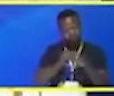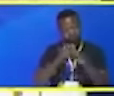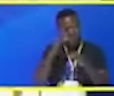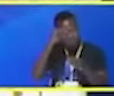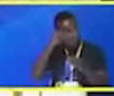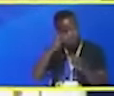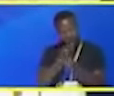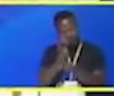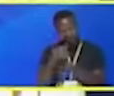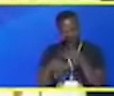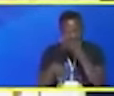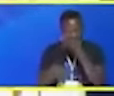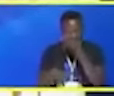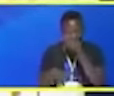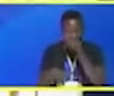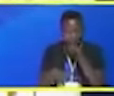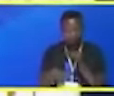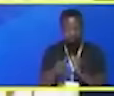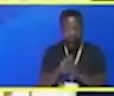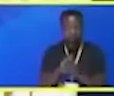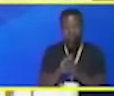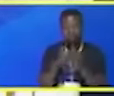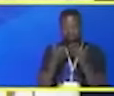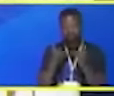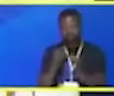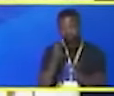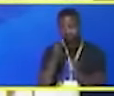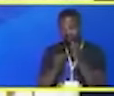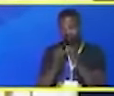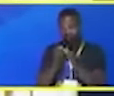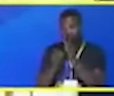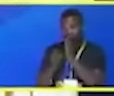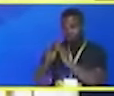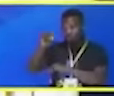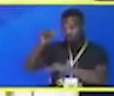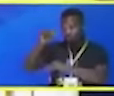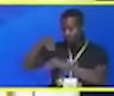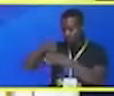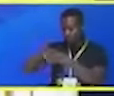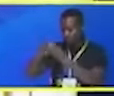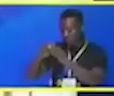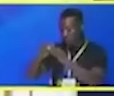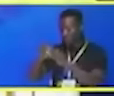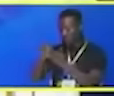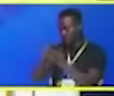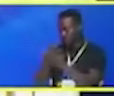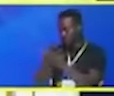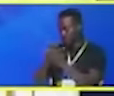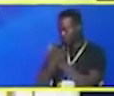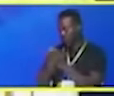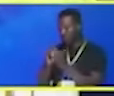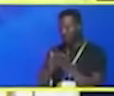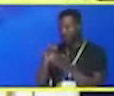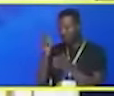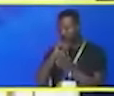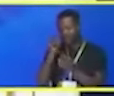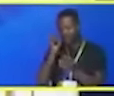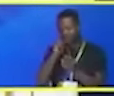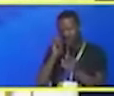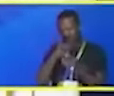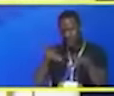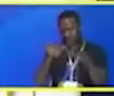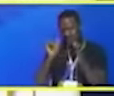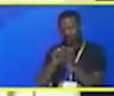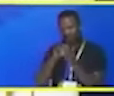Are we together? Yes. So in God's economy, the faith adventure does not always end